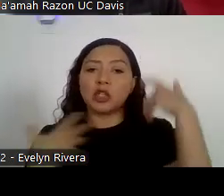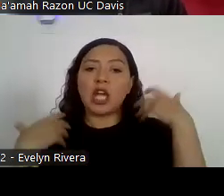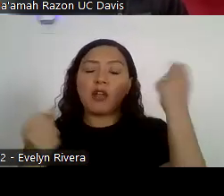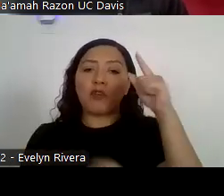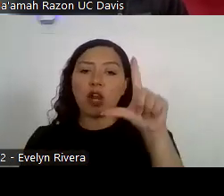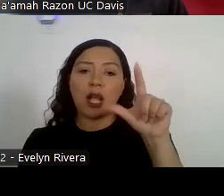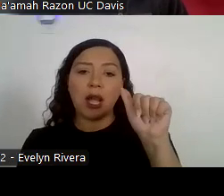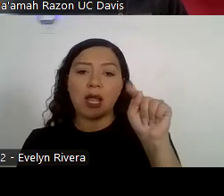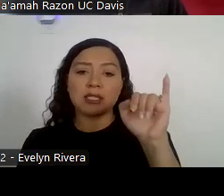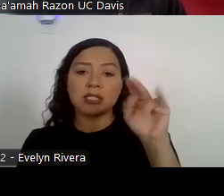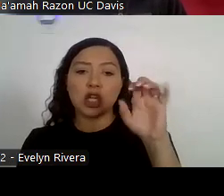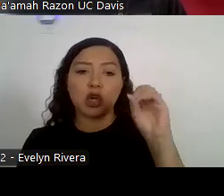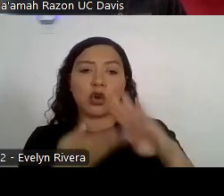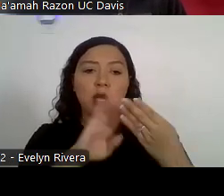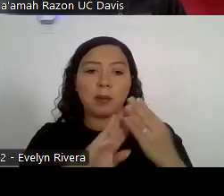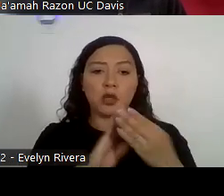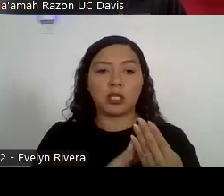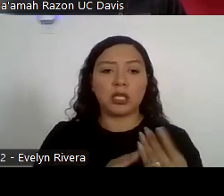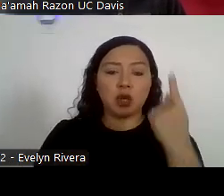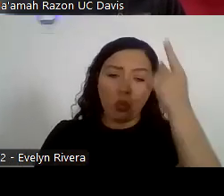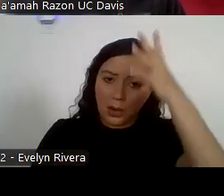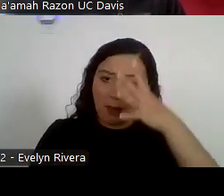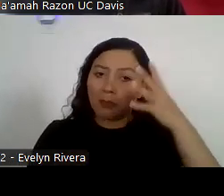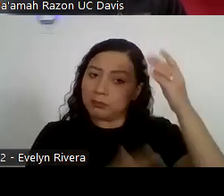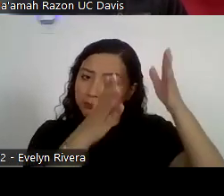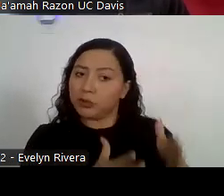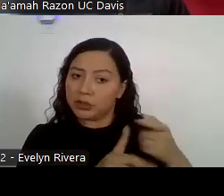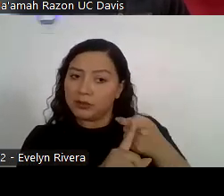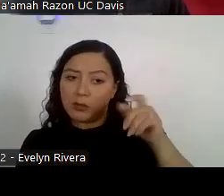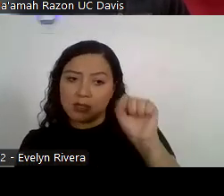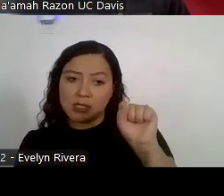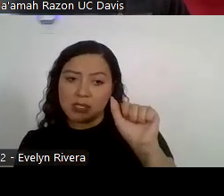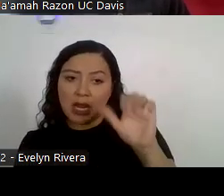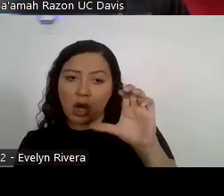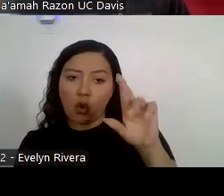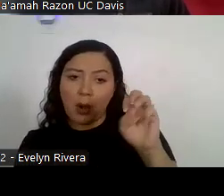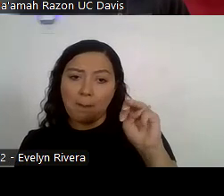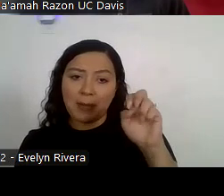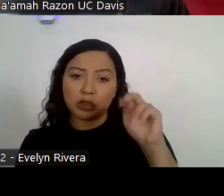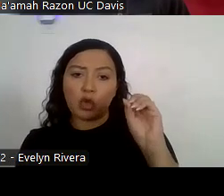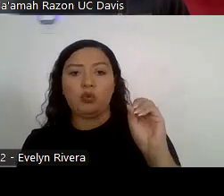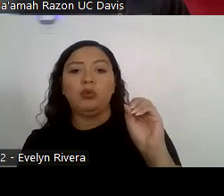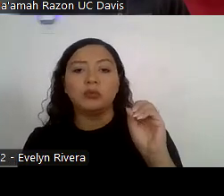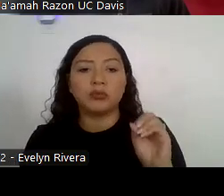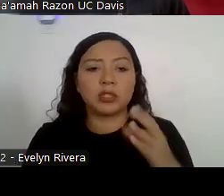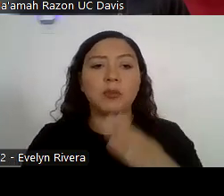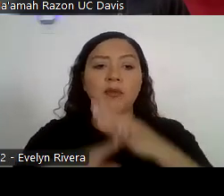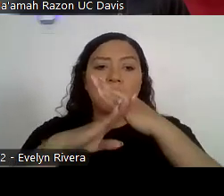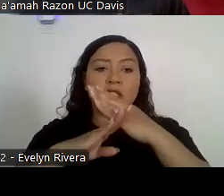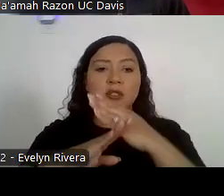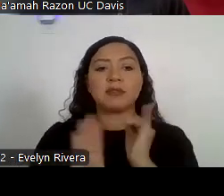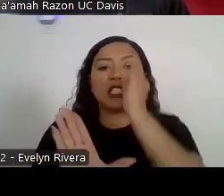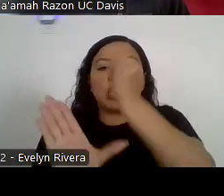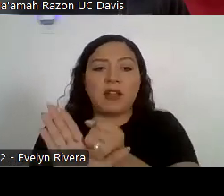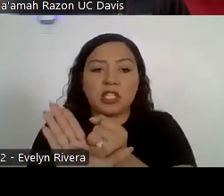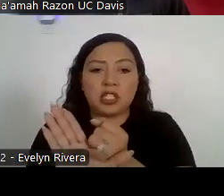Sacramento, this participant said, "It is prevention and intervention for those who are isolated, depressed, and have high anxiety. Just building